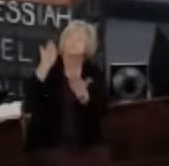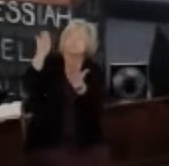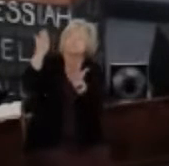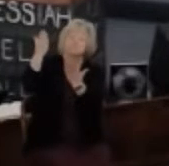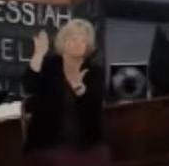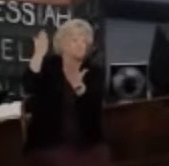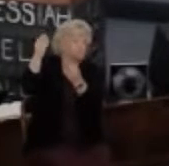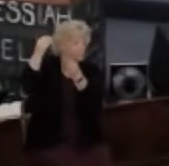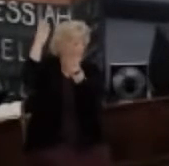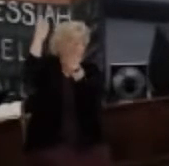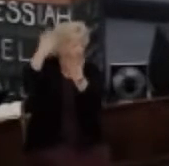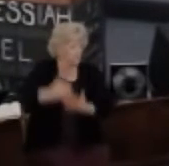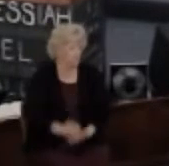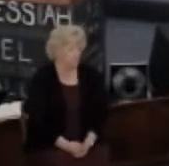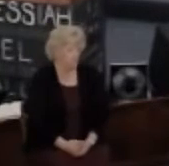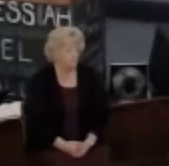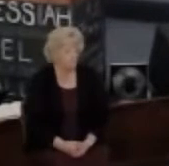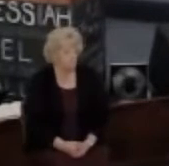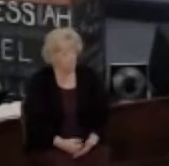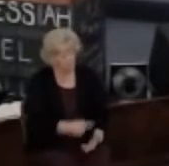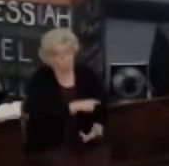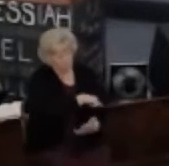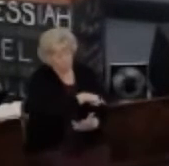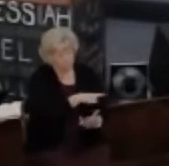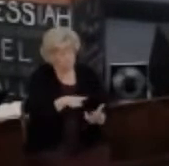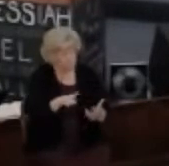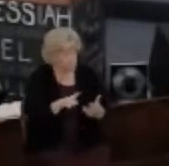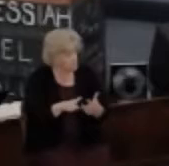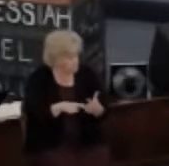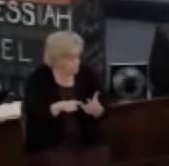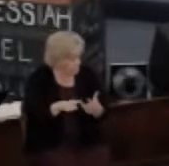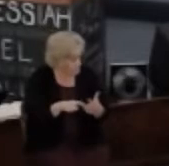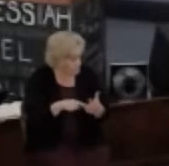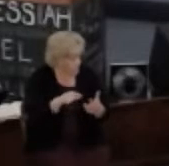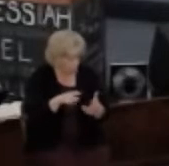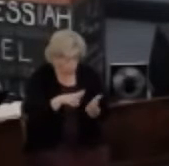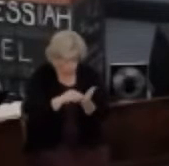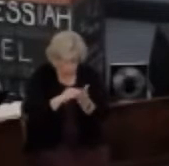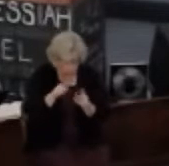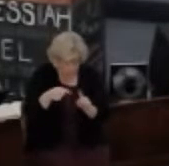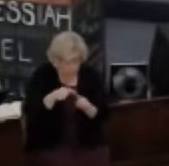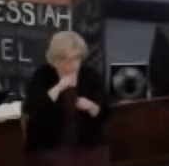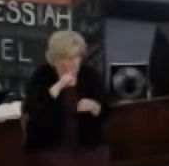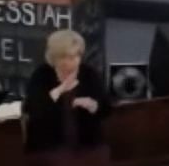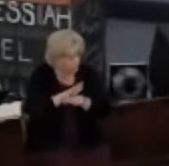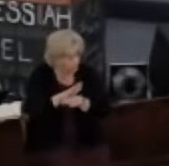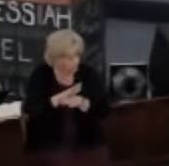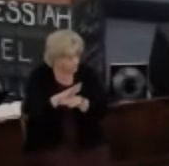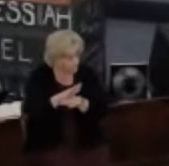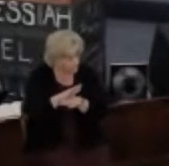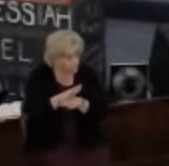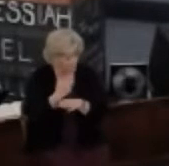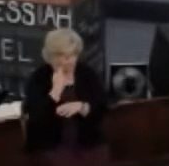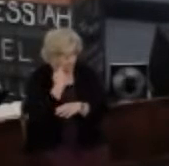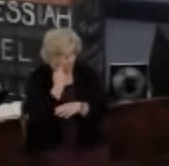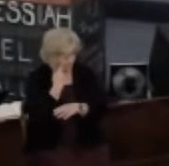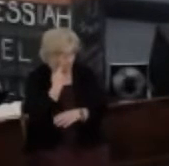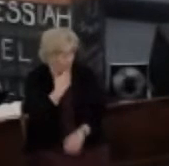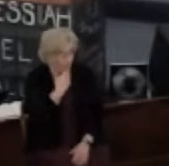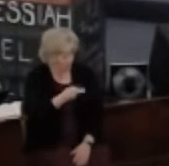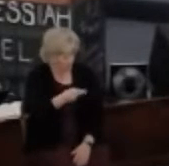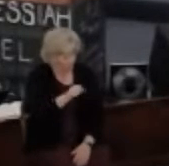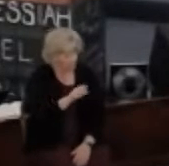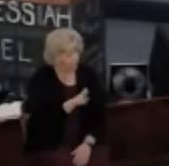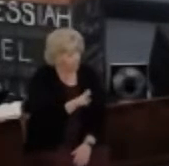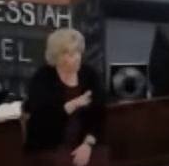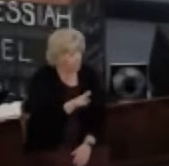The next step that Jesus wants us to learn about total commitment is just what he told Peter